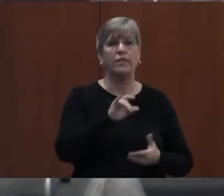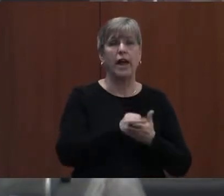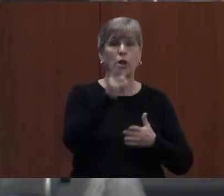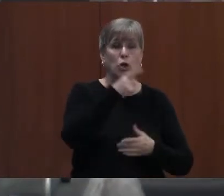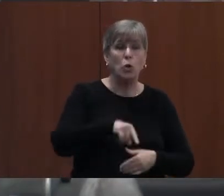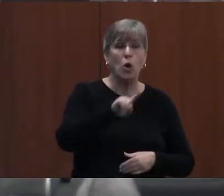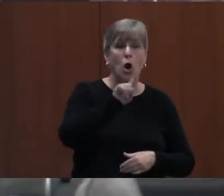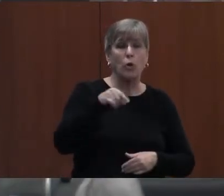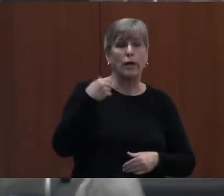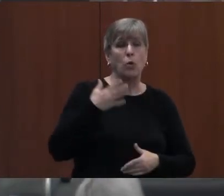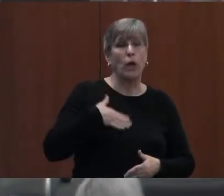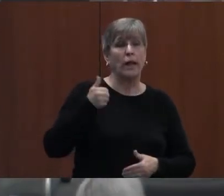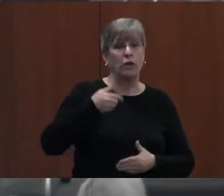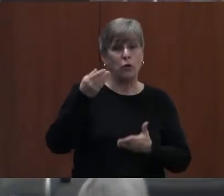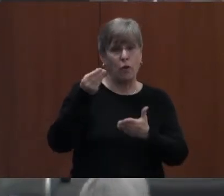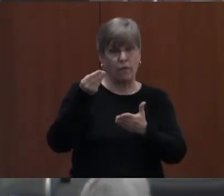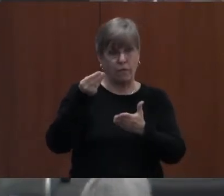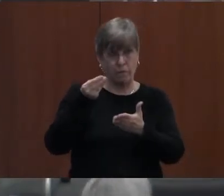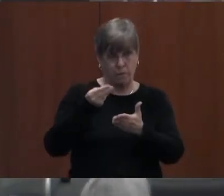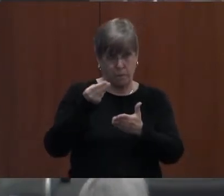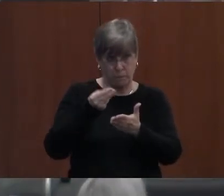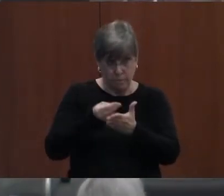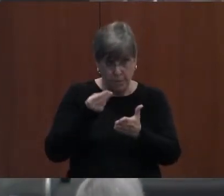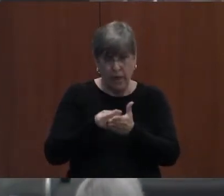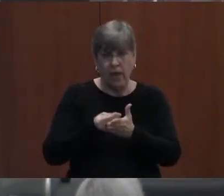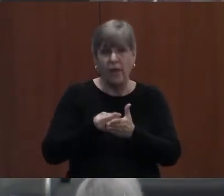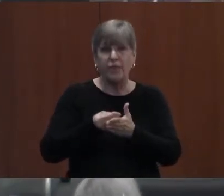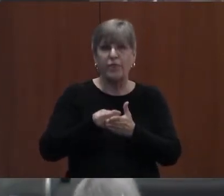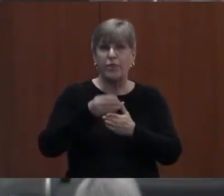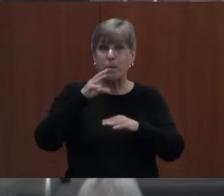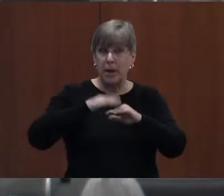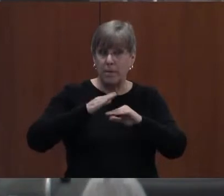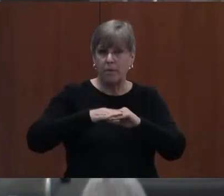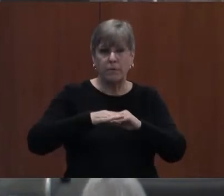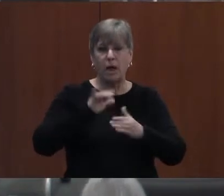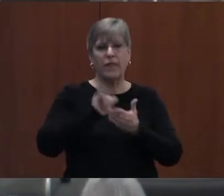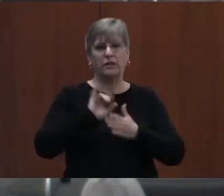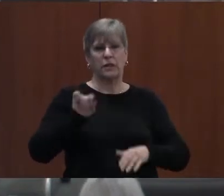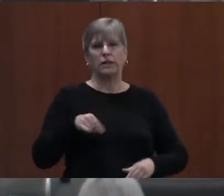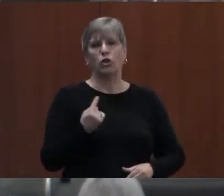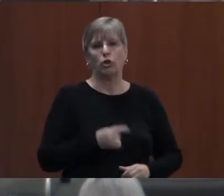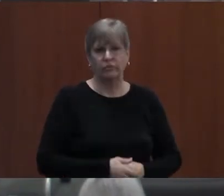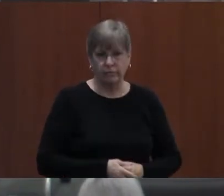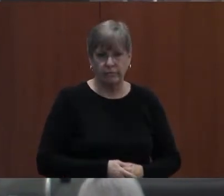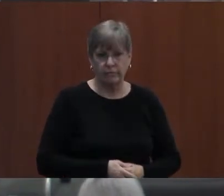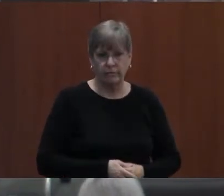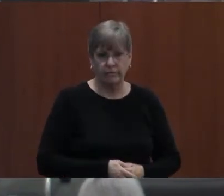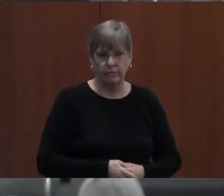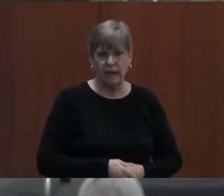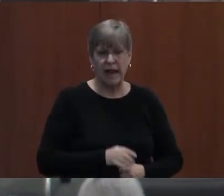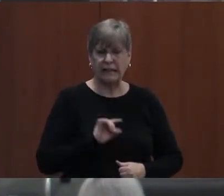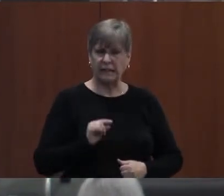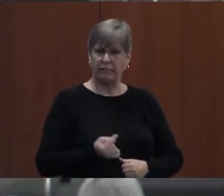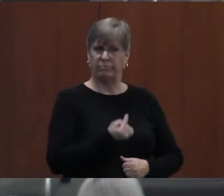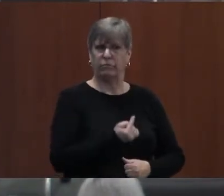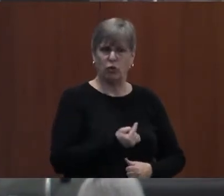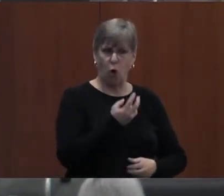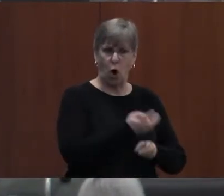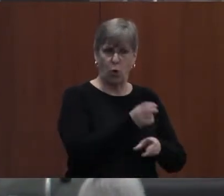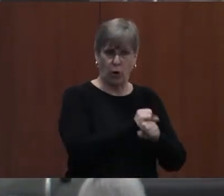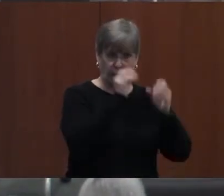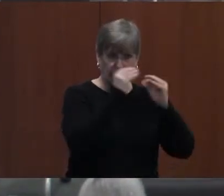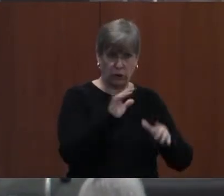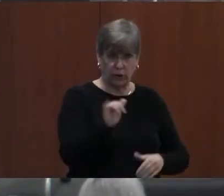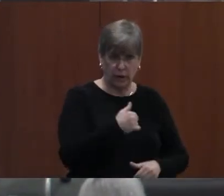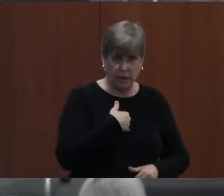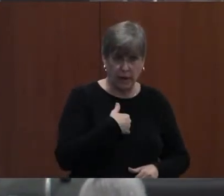are only willing to fund the very bare minimum is, quite frankly, an insult. It's offensive to hardworking teachers like